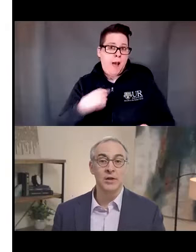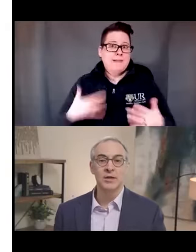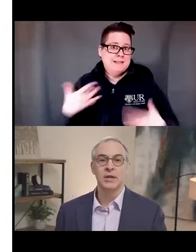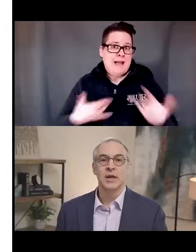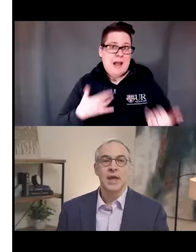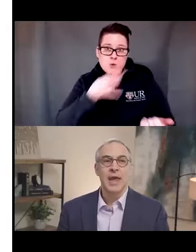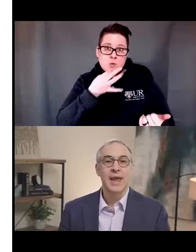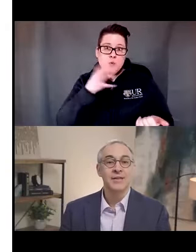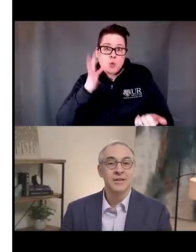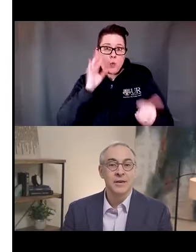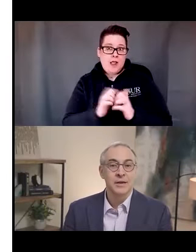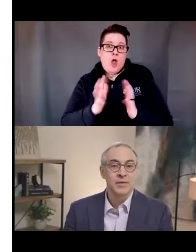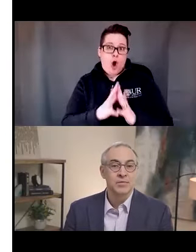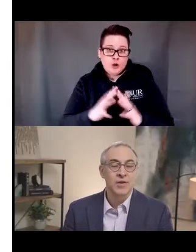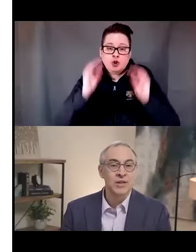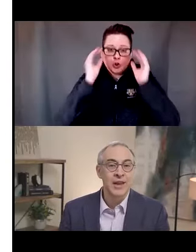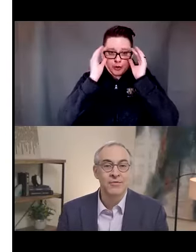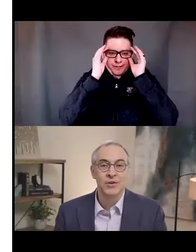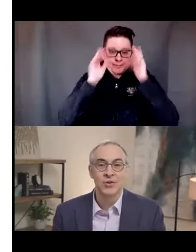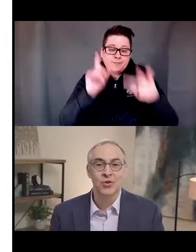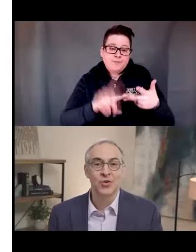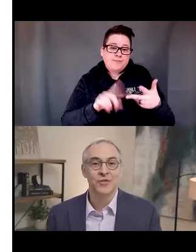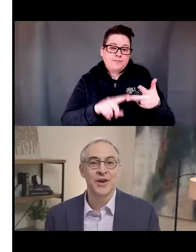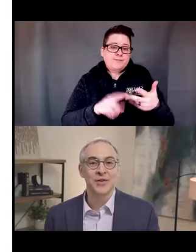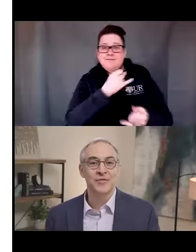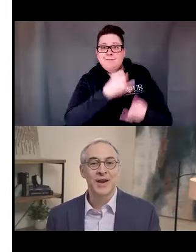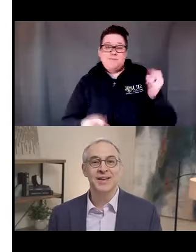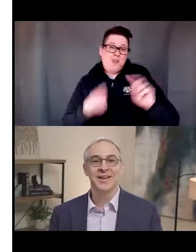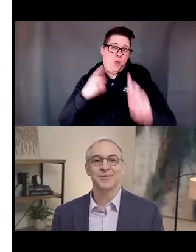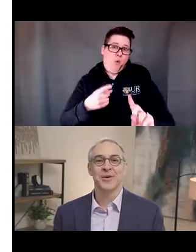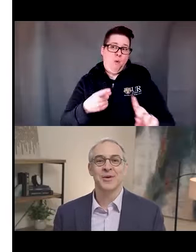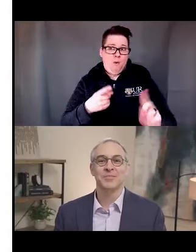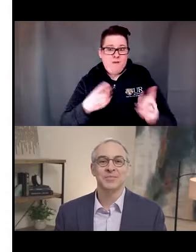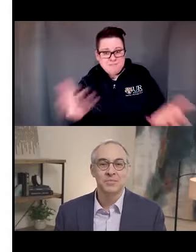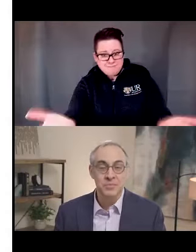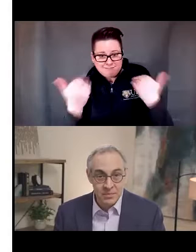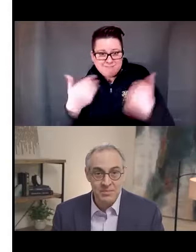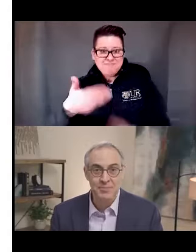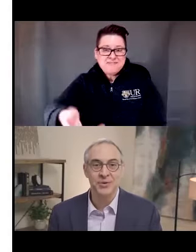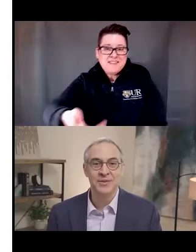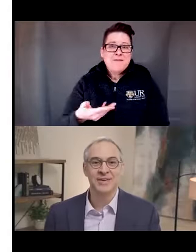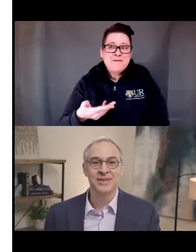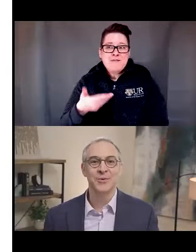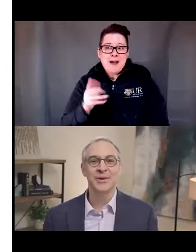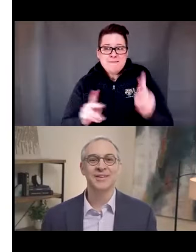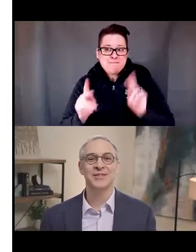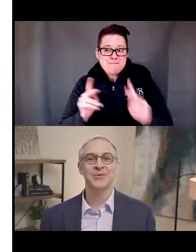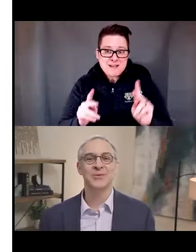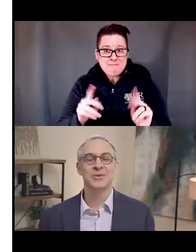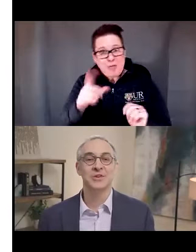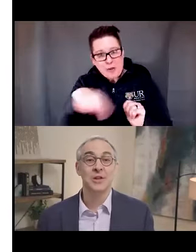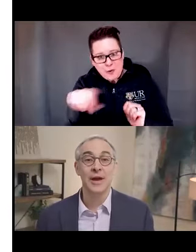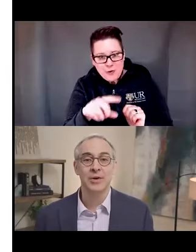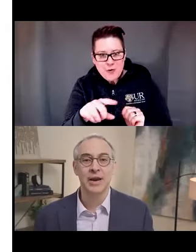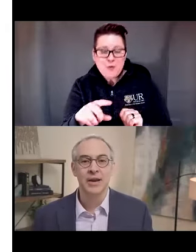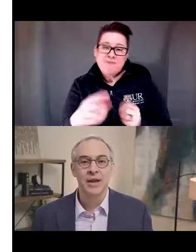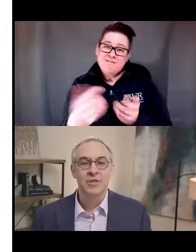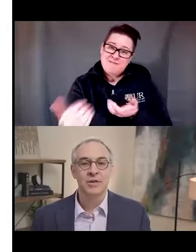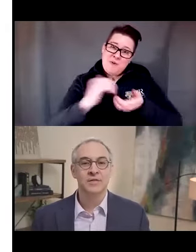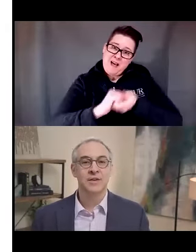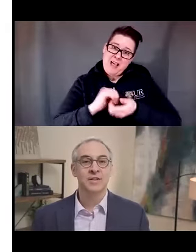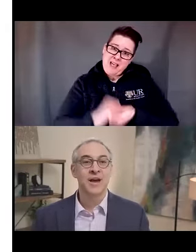to launch. And finally, I have the goal of inviting people, you, to